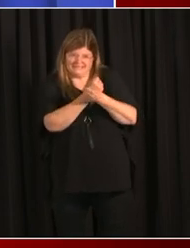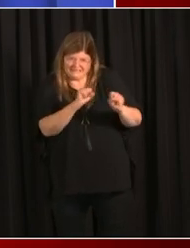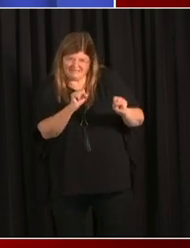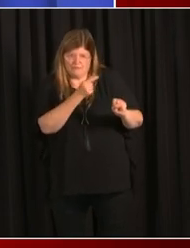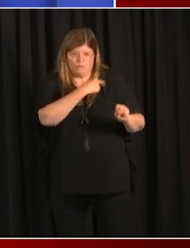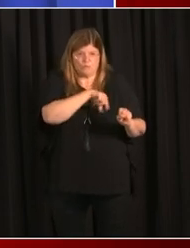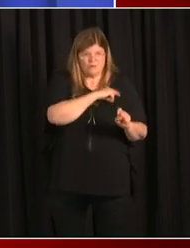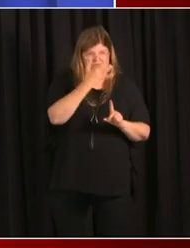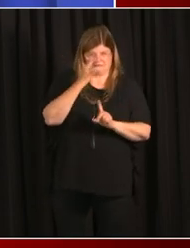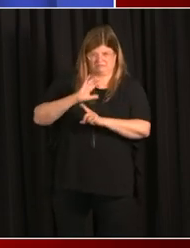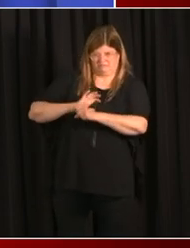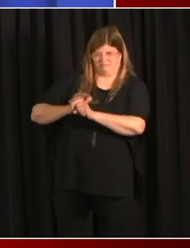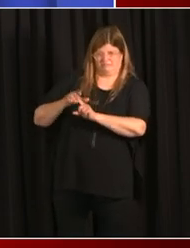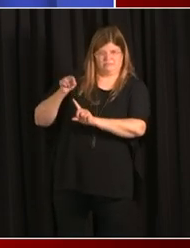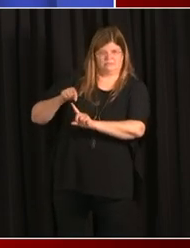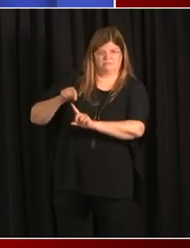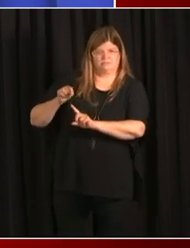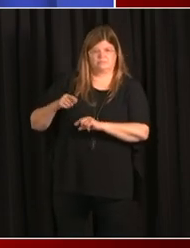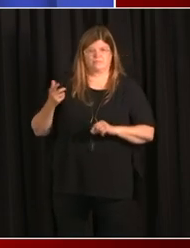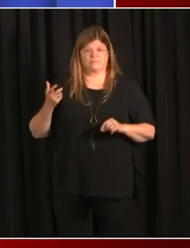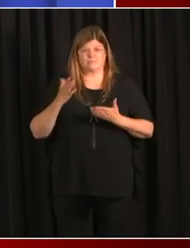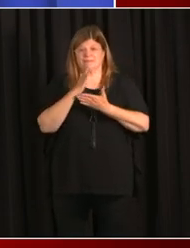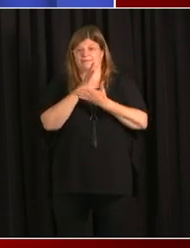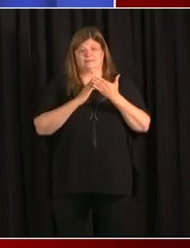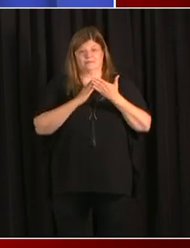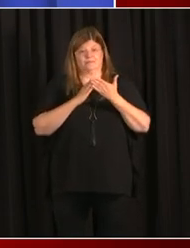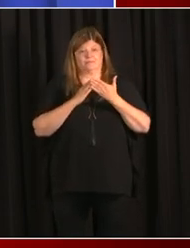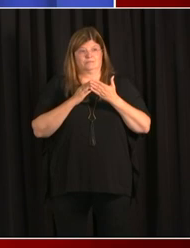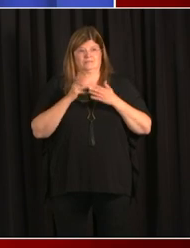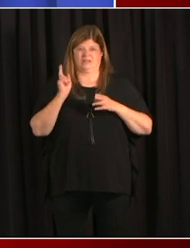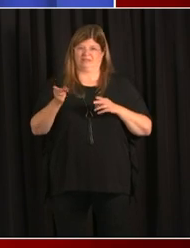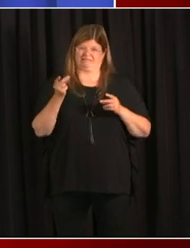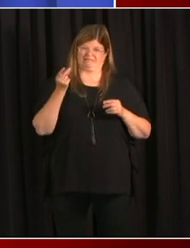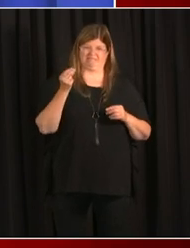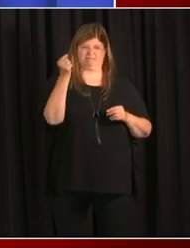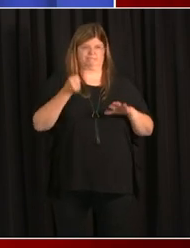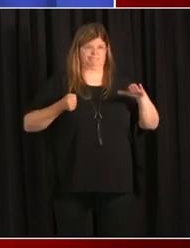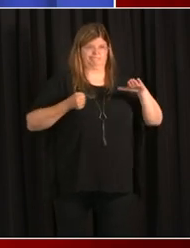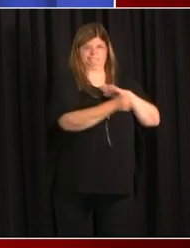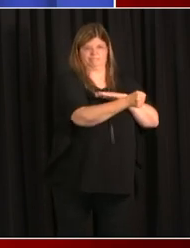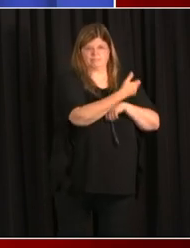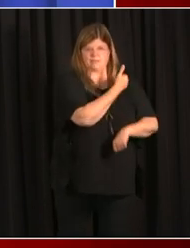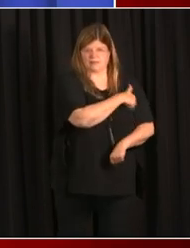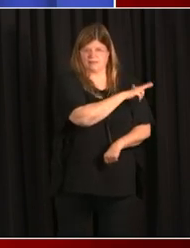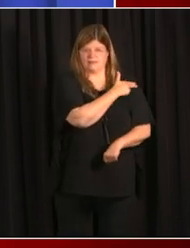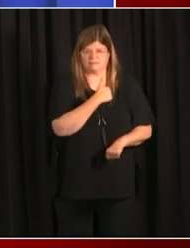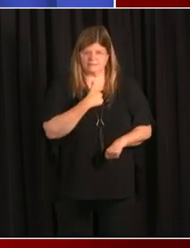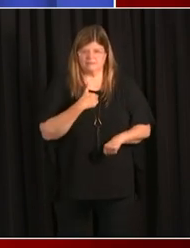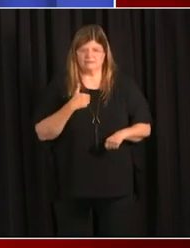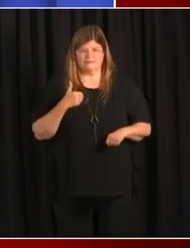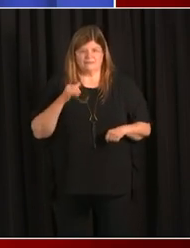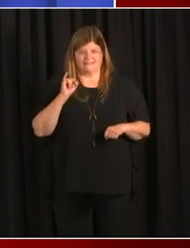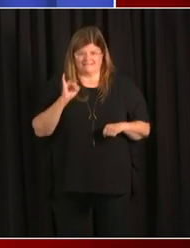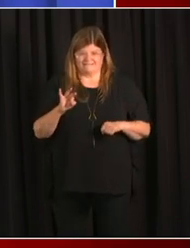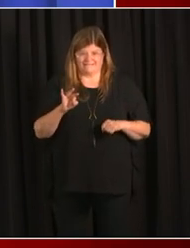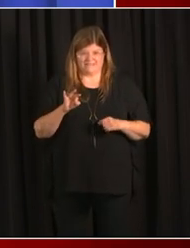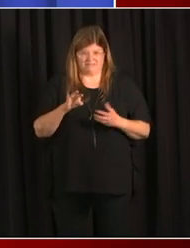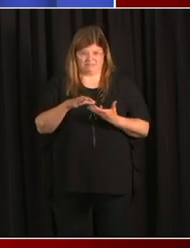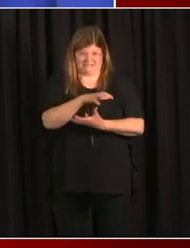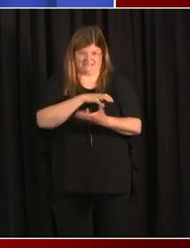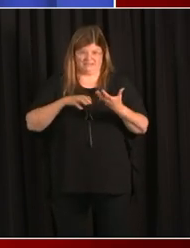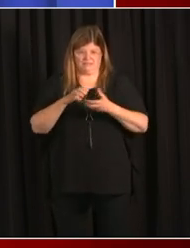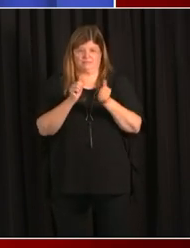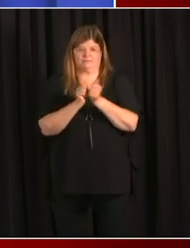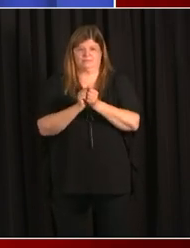so, needing to triage patients who may have had signs and symptoms of COVID-19, such that